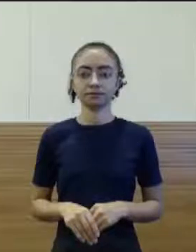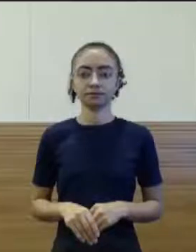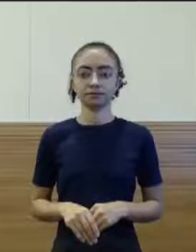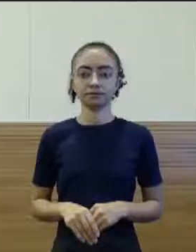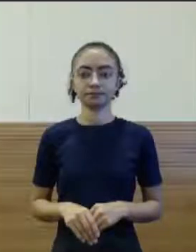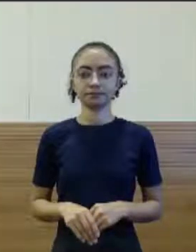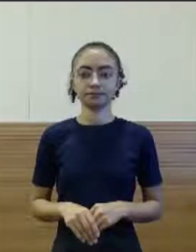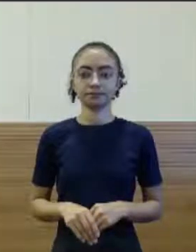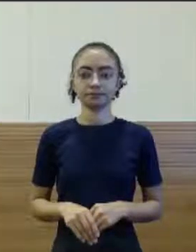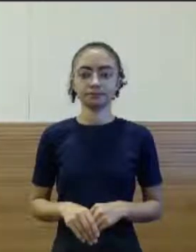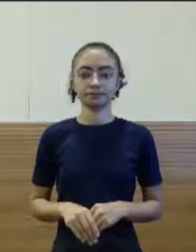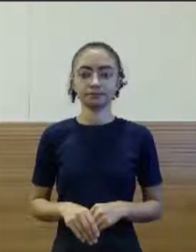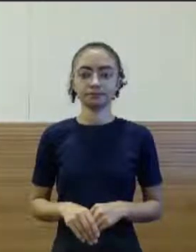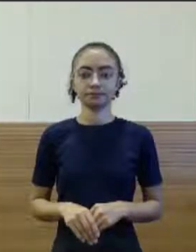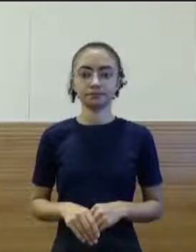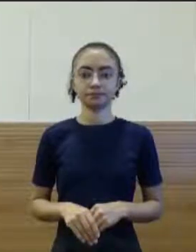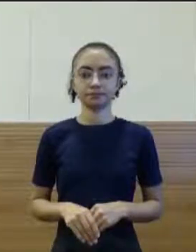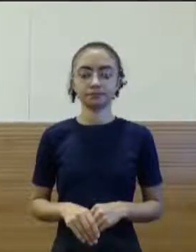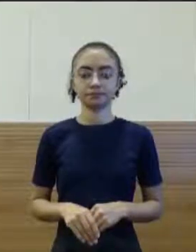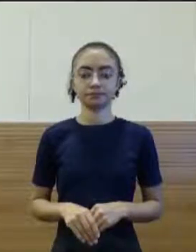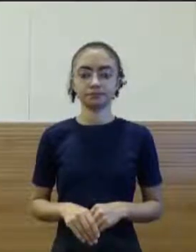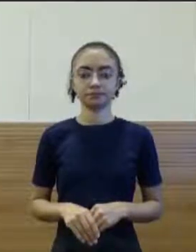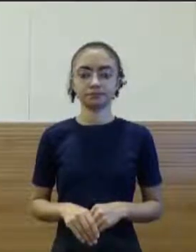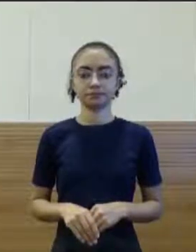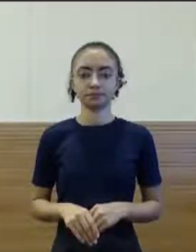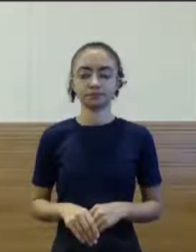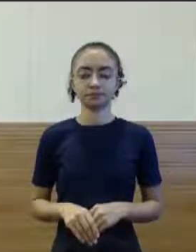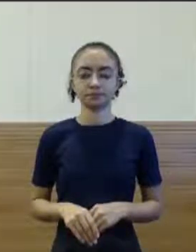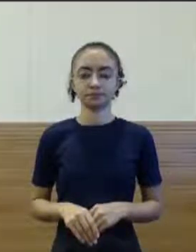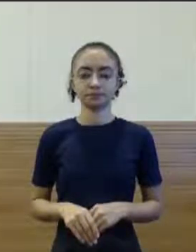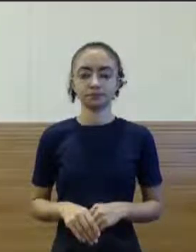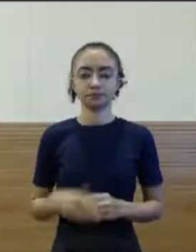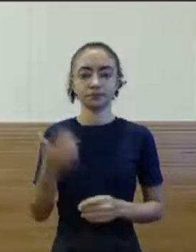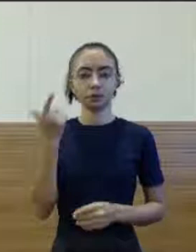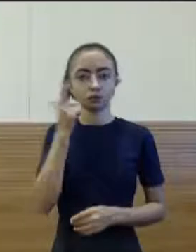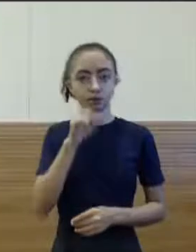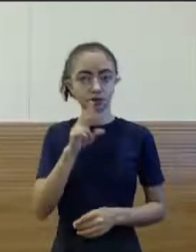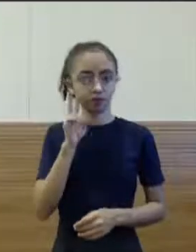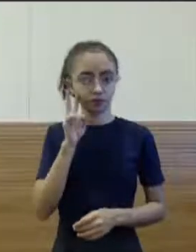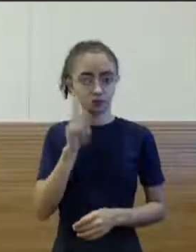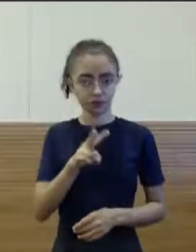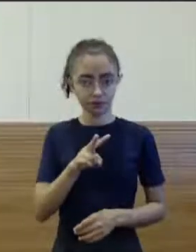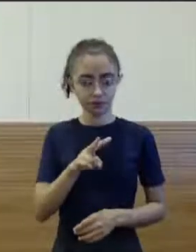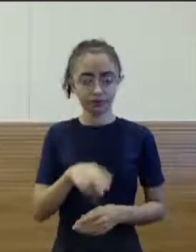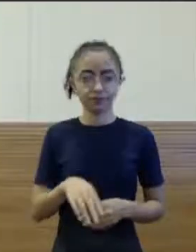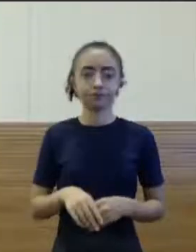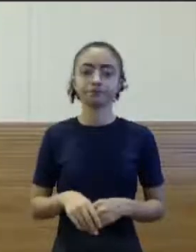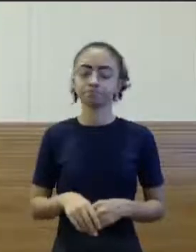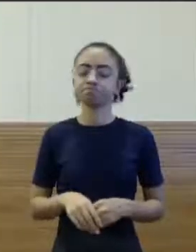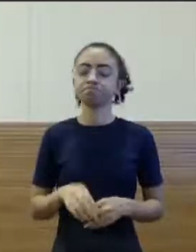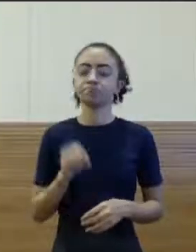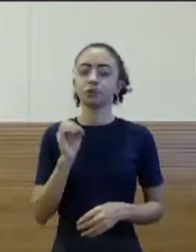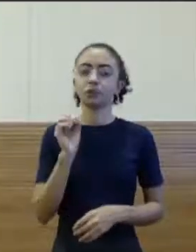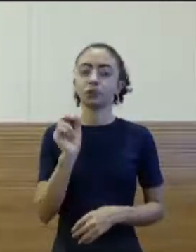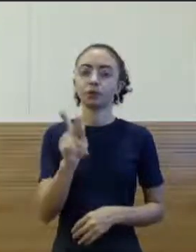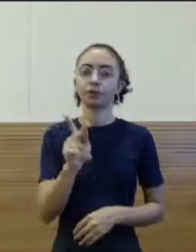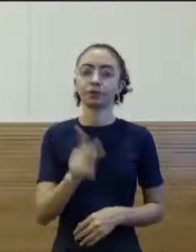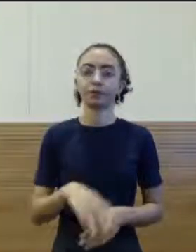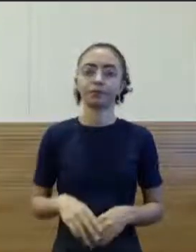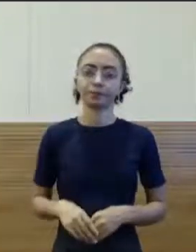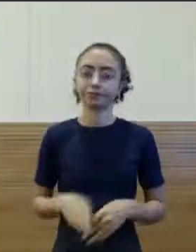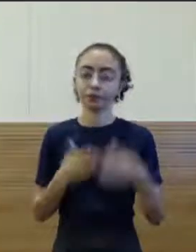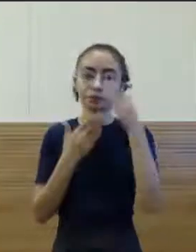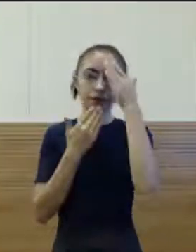Vamos a ver si está. Está, ¿verdad? Está completa. Sí. You ¿Se see ve it? bien? Okay. Muchas